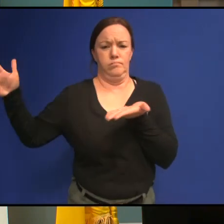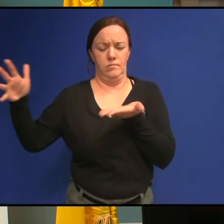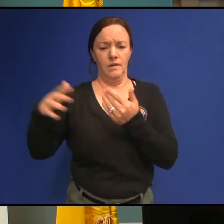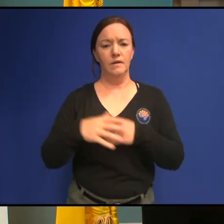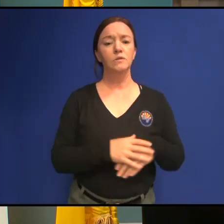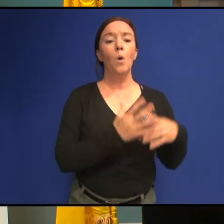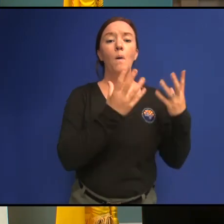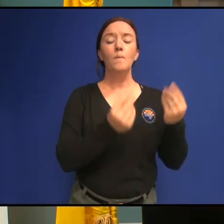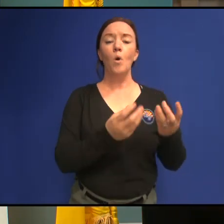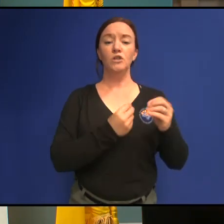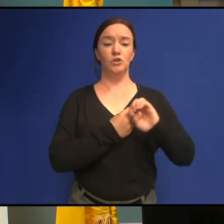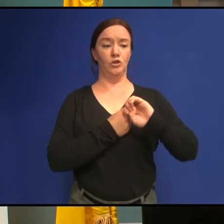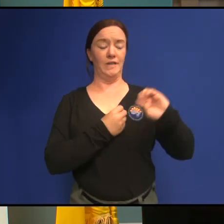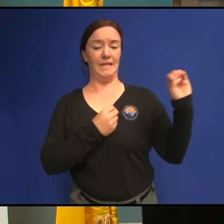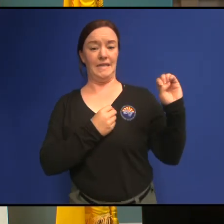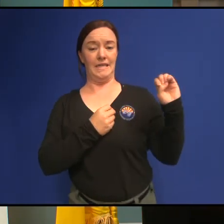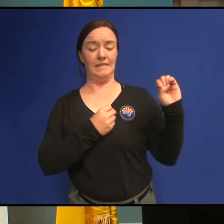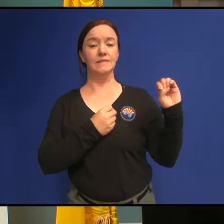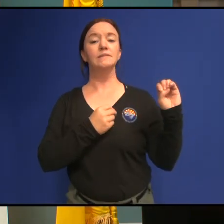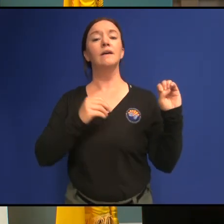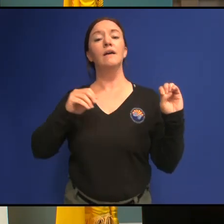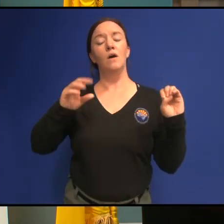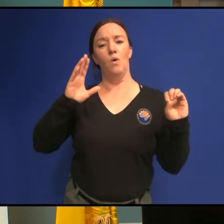east and start pushing it west